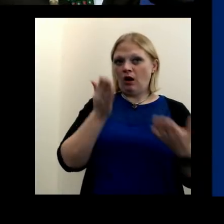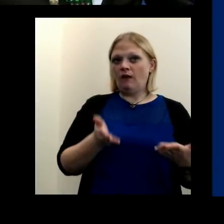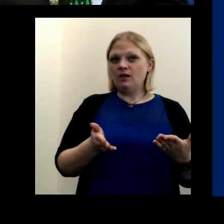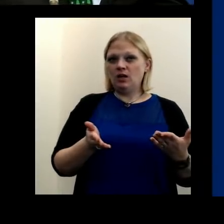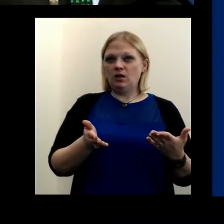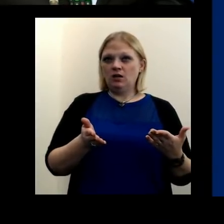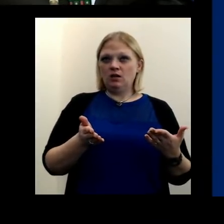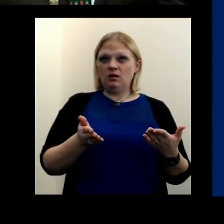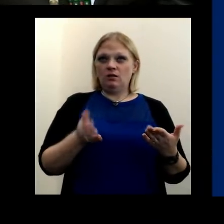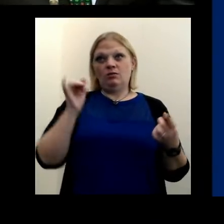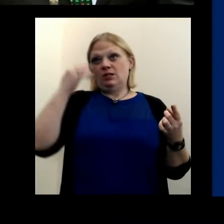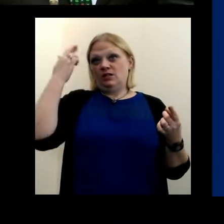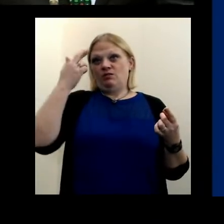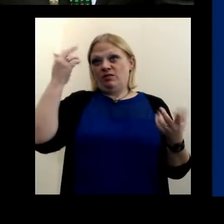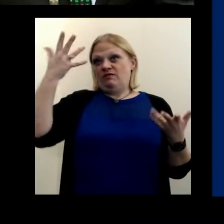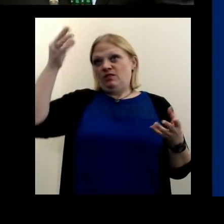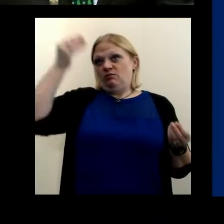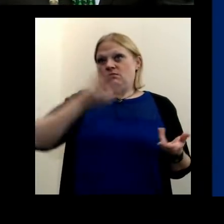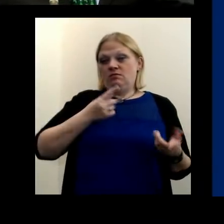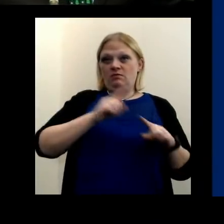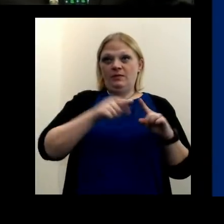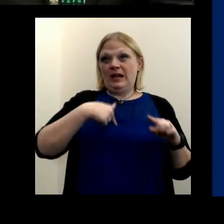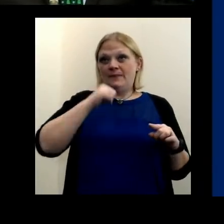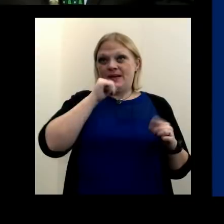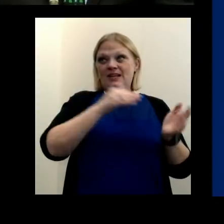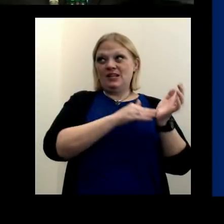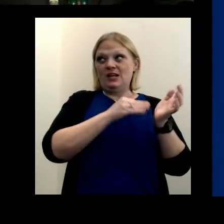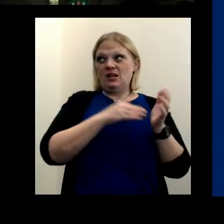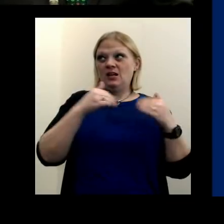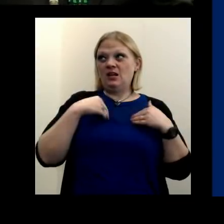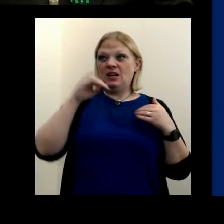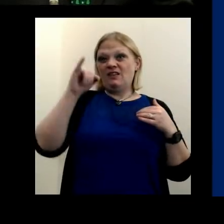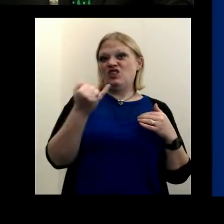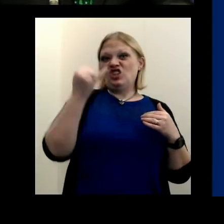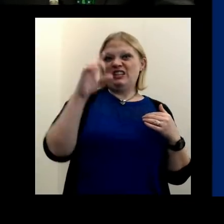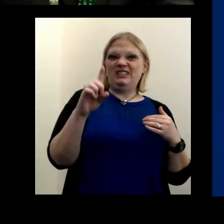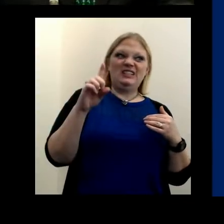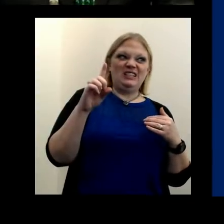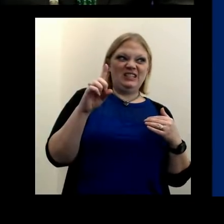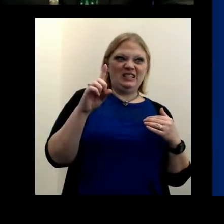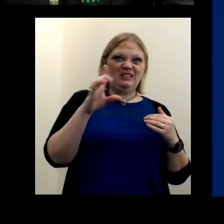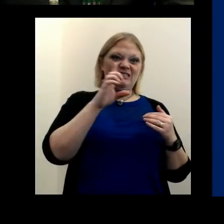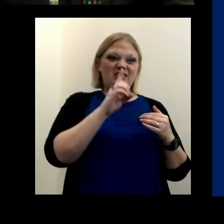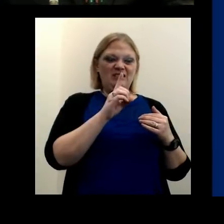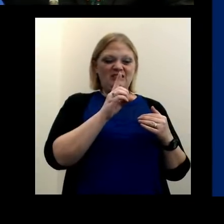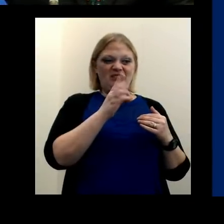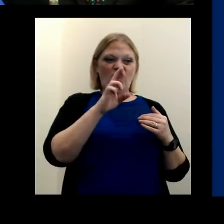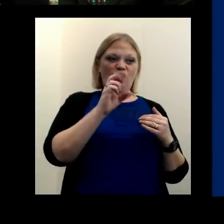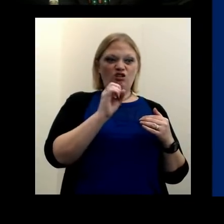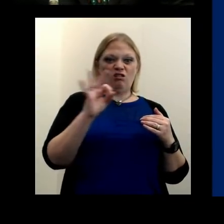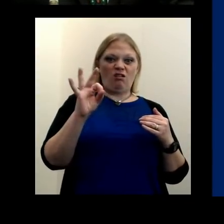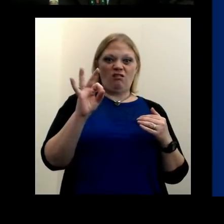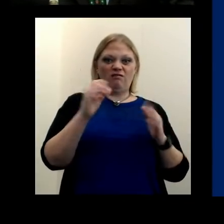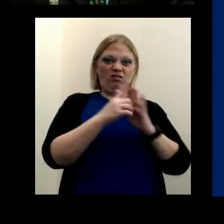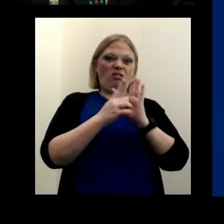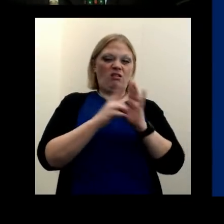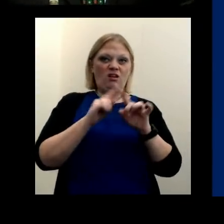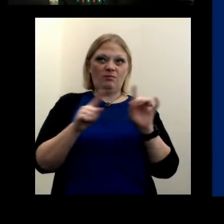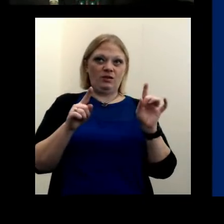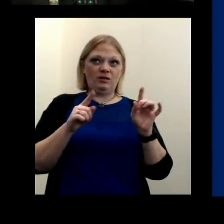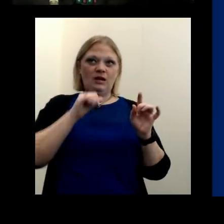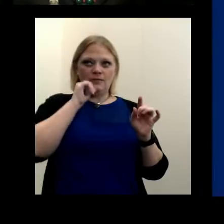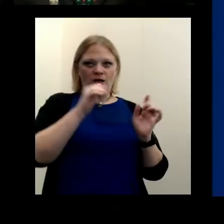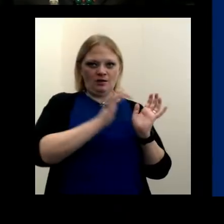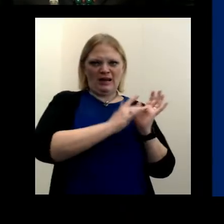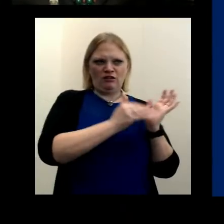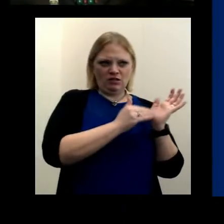and that's the reason it's been told to me. I'm not a doctor. I have a JD, I'm a doctor of laws, but I'm not a doctor of medicine, as Dr. Burstein reminds me all the time.